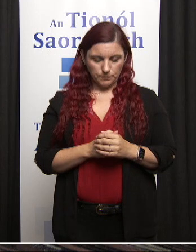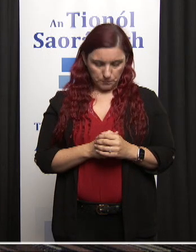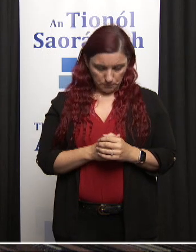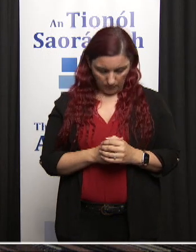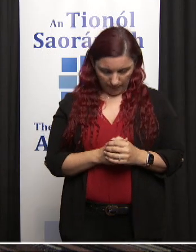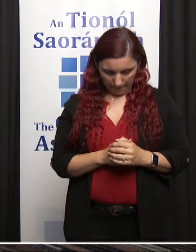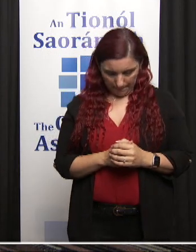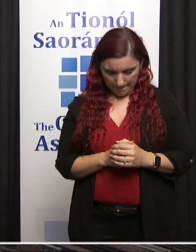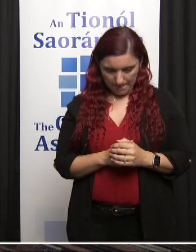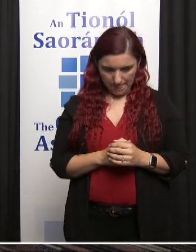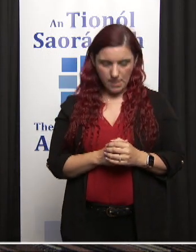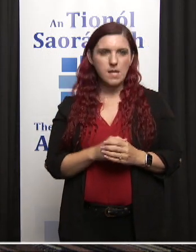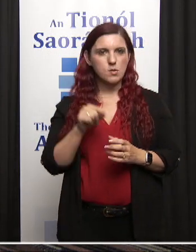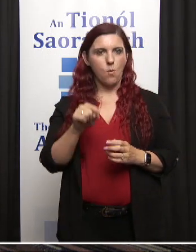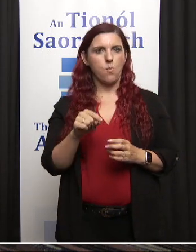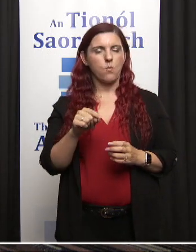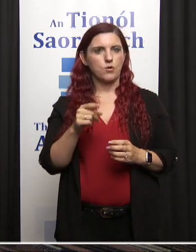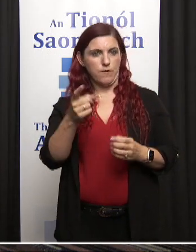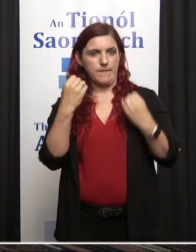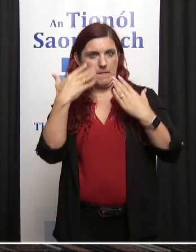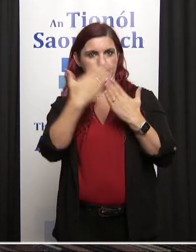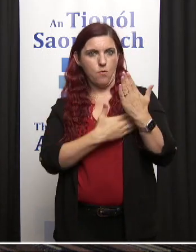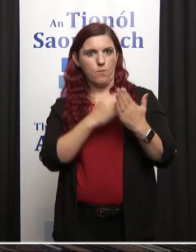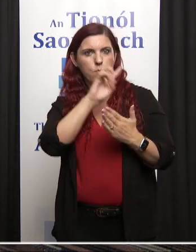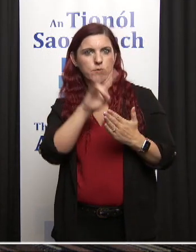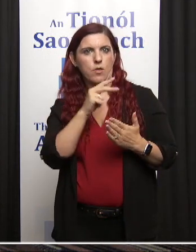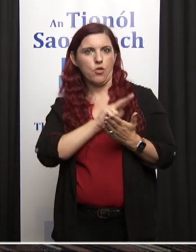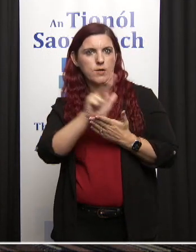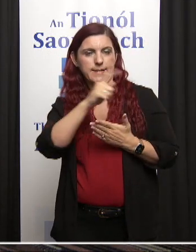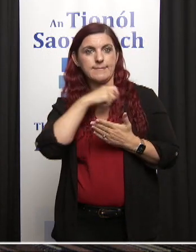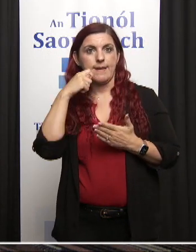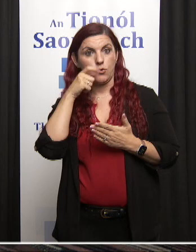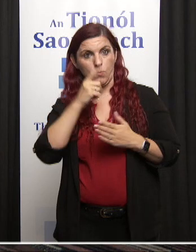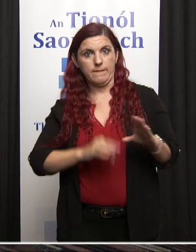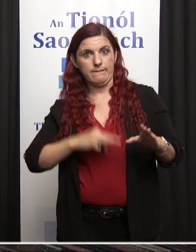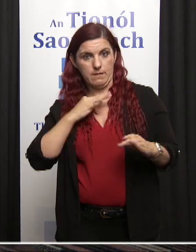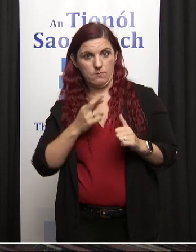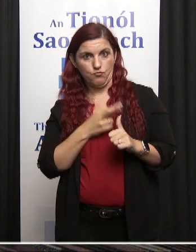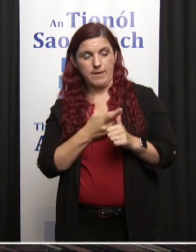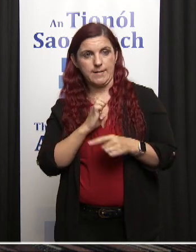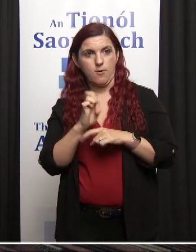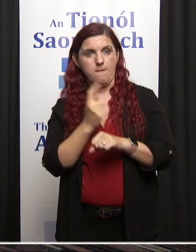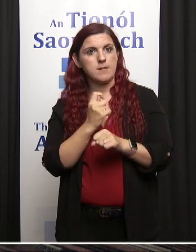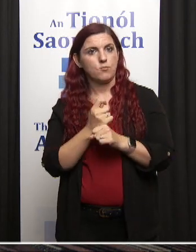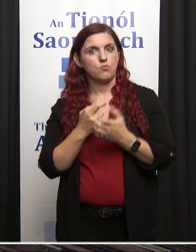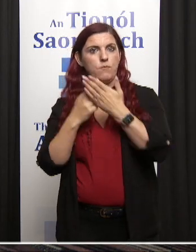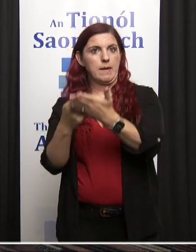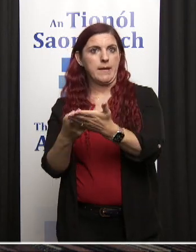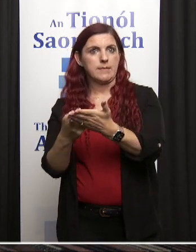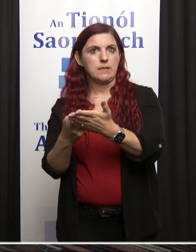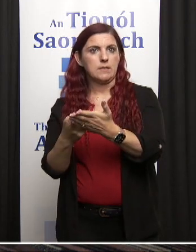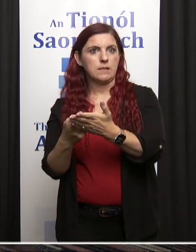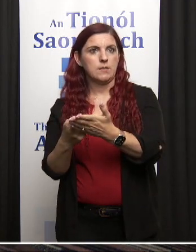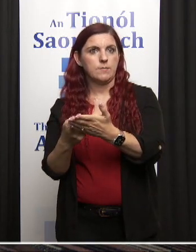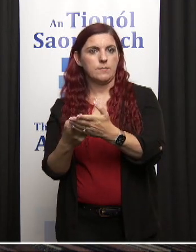to your feedback paper on question 13. Do you feel you have enough time to make a recommendation? Essentially, do you